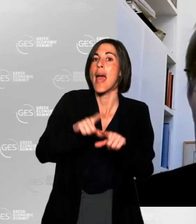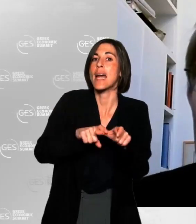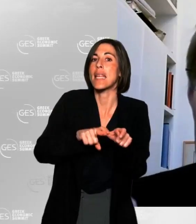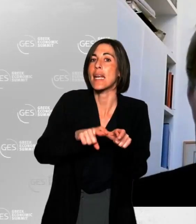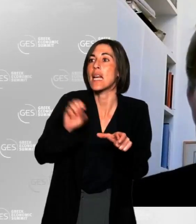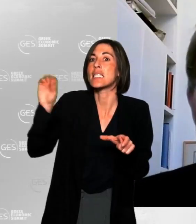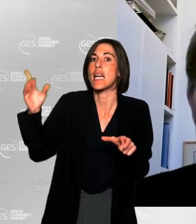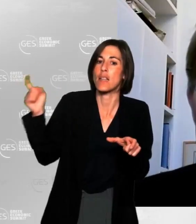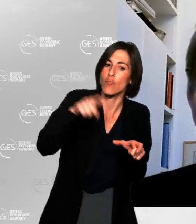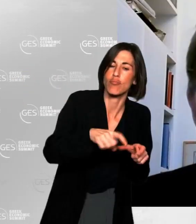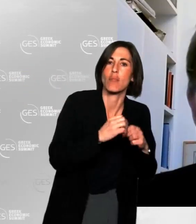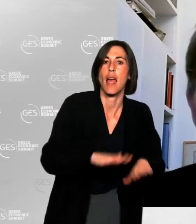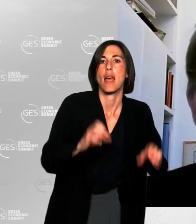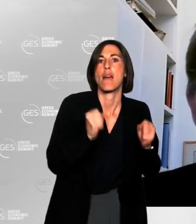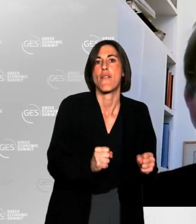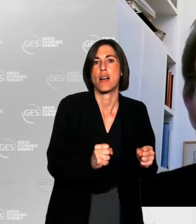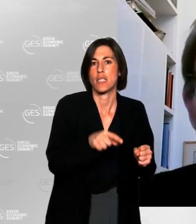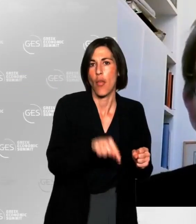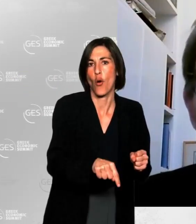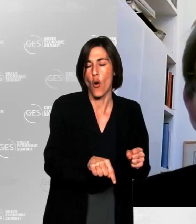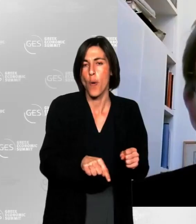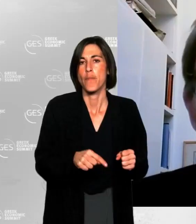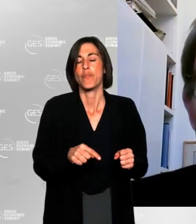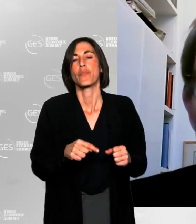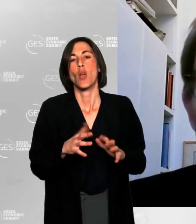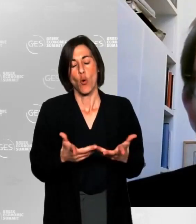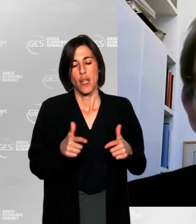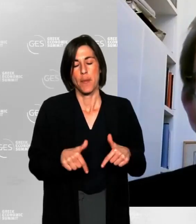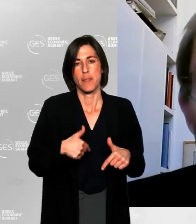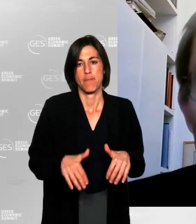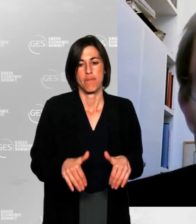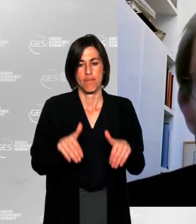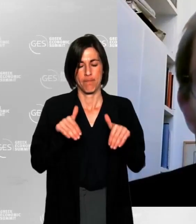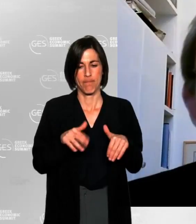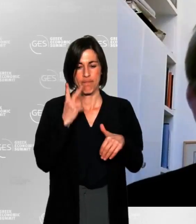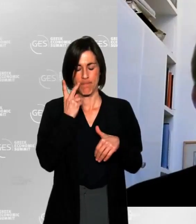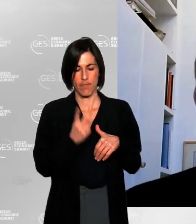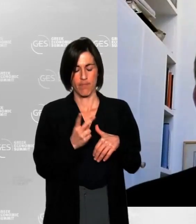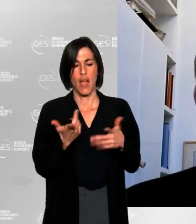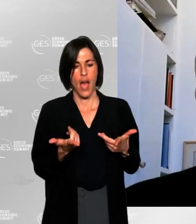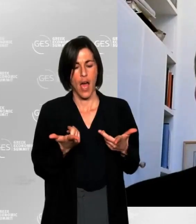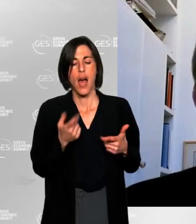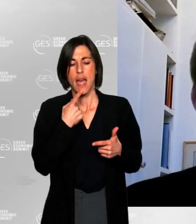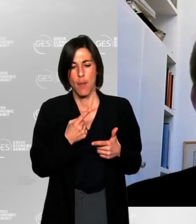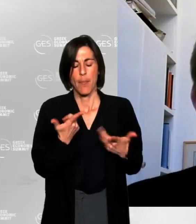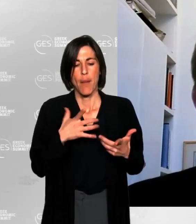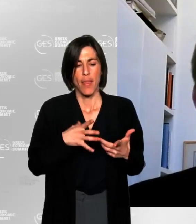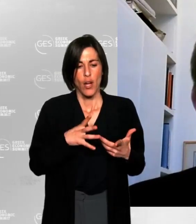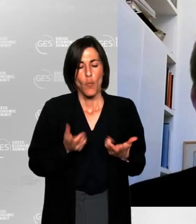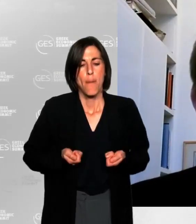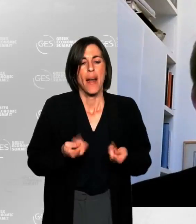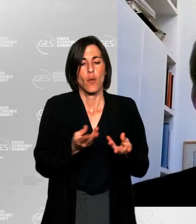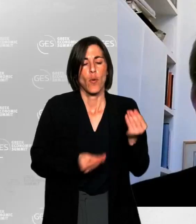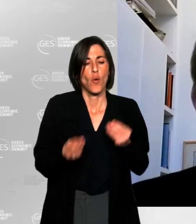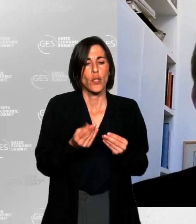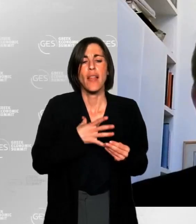then we went back and said, in order to achieve the higher productivity, what do we need? We need more investment. Then where is the investment going